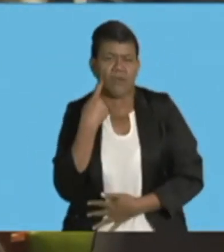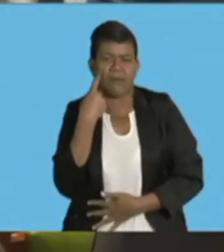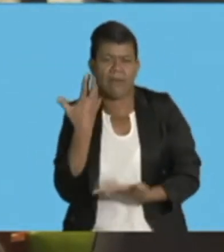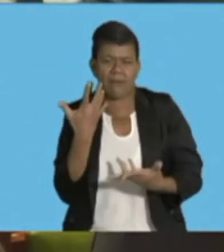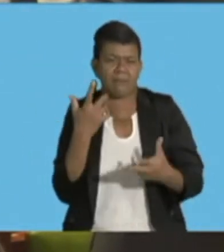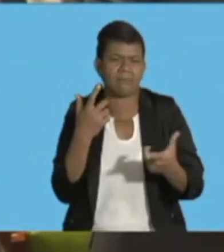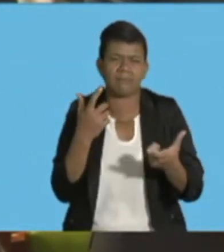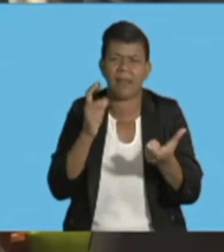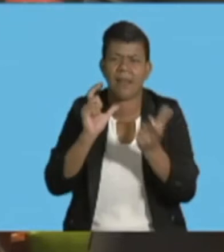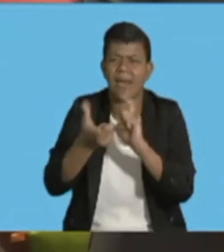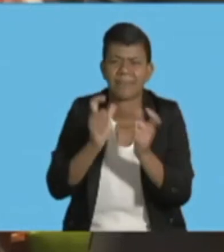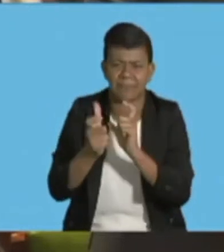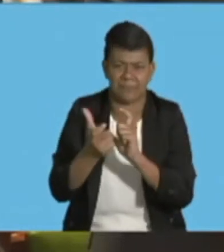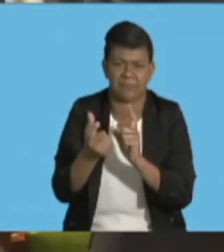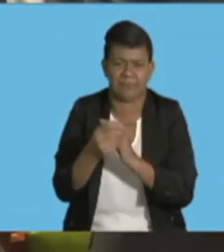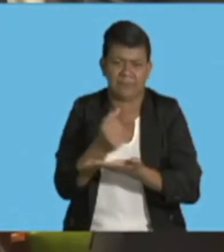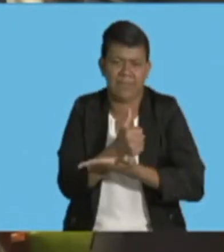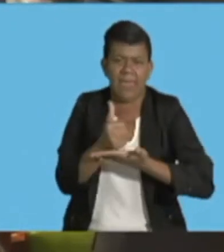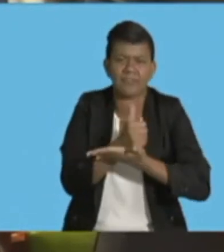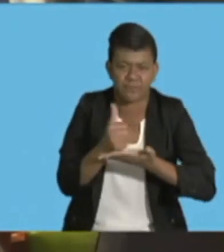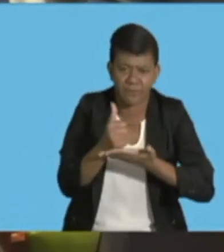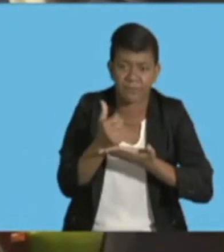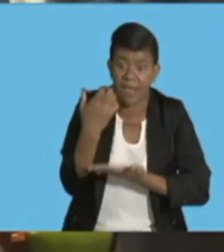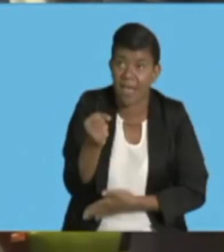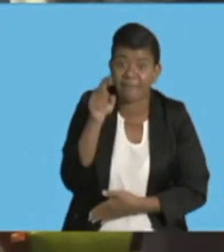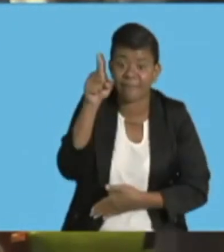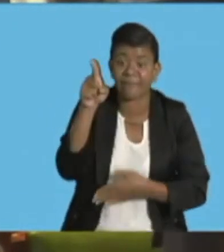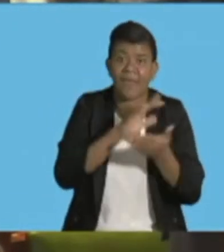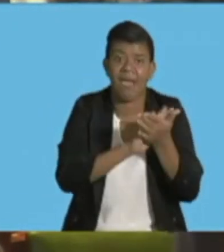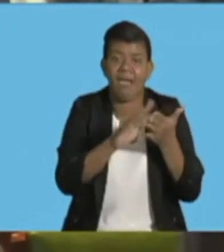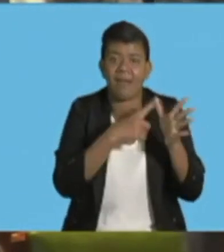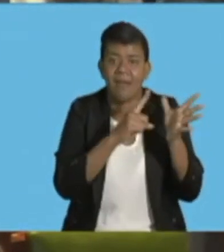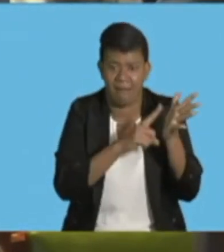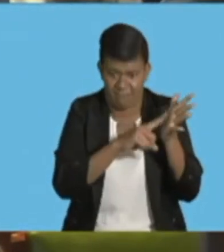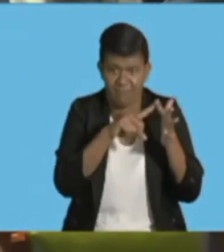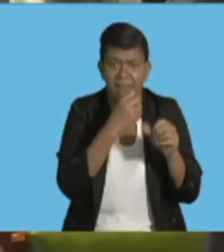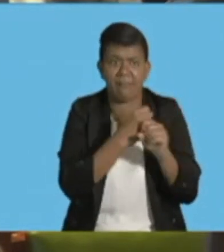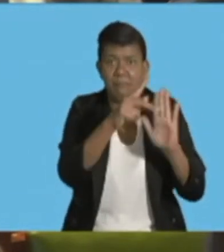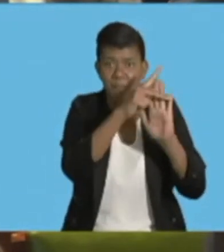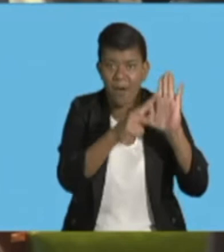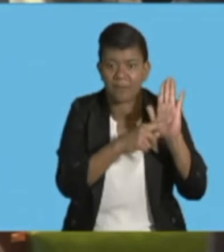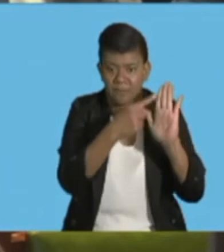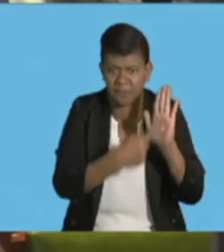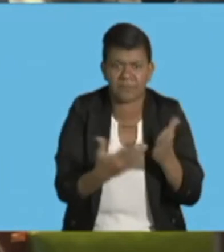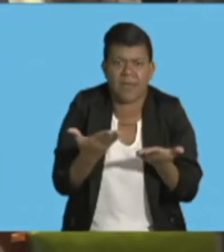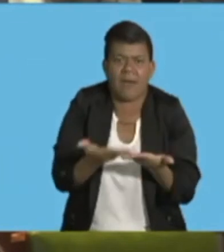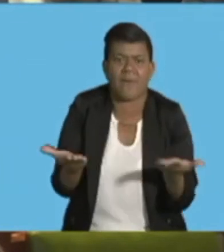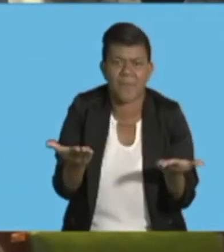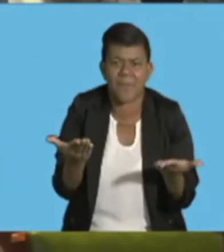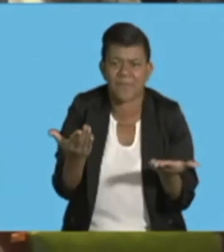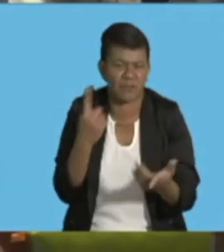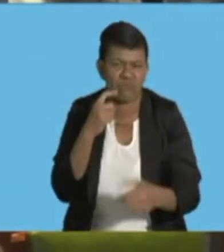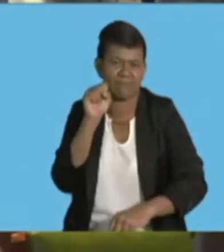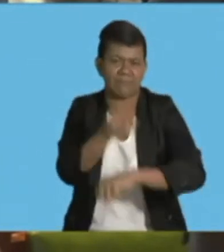to the Helsinki principles, to underline the political commitment to work actively to tackle climate change nationally and collectively